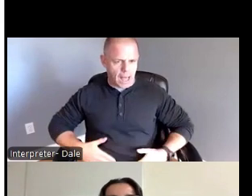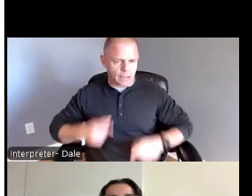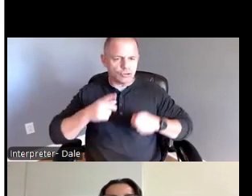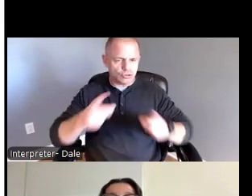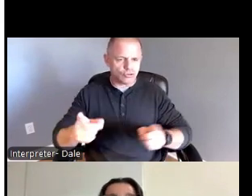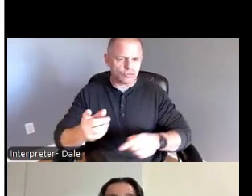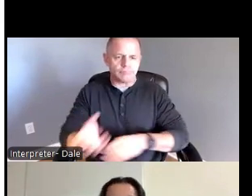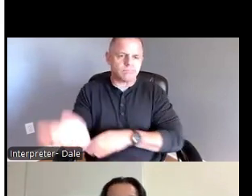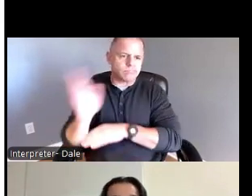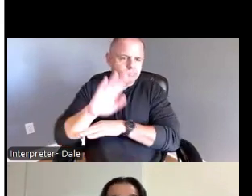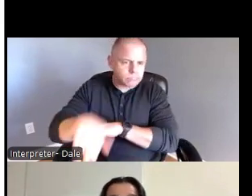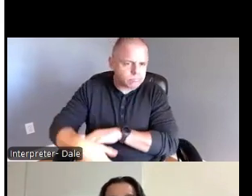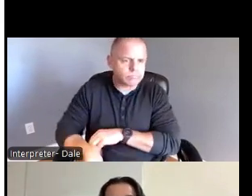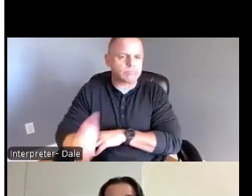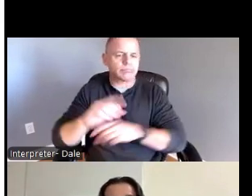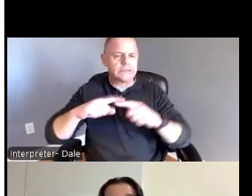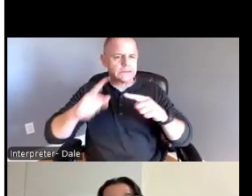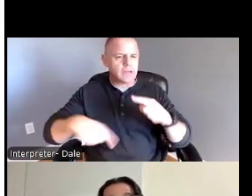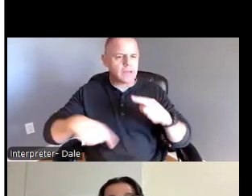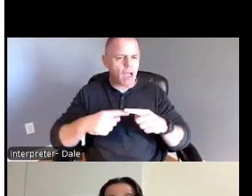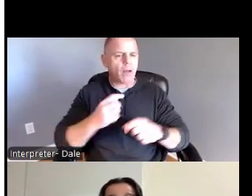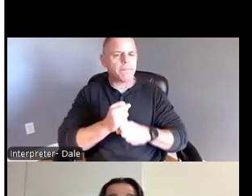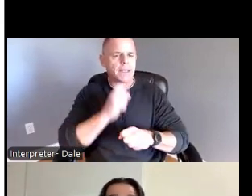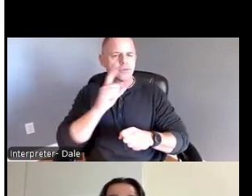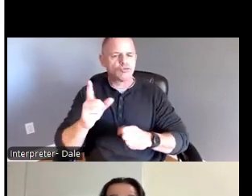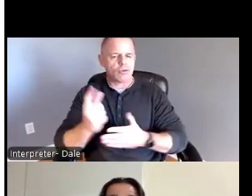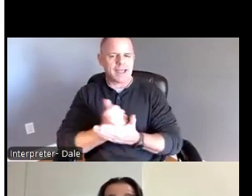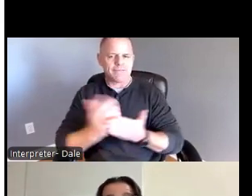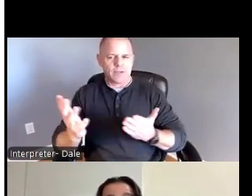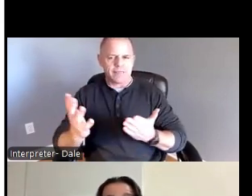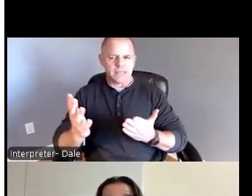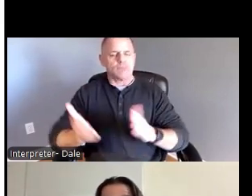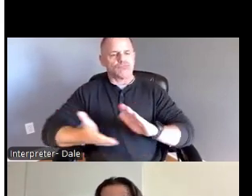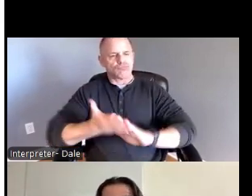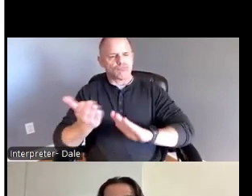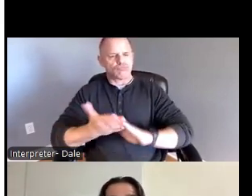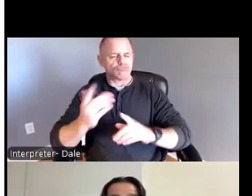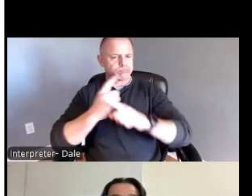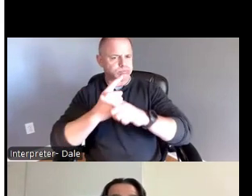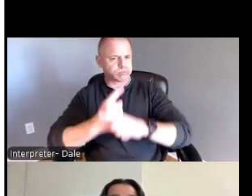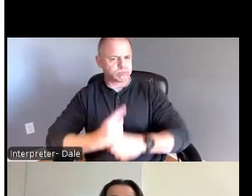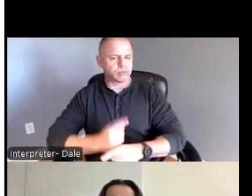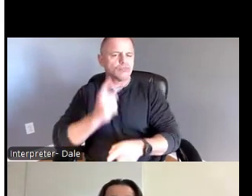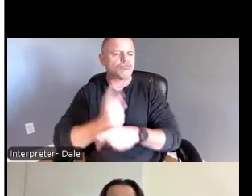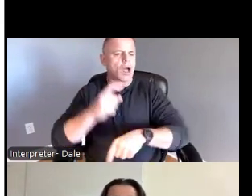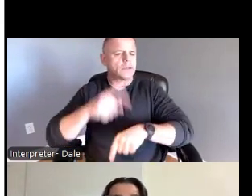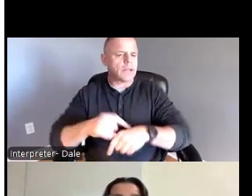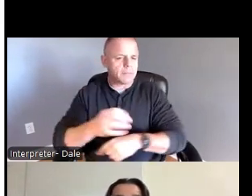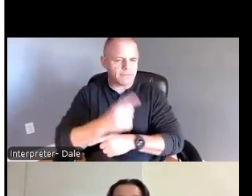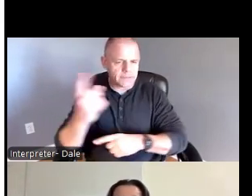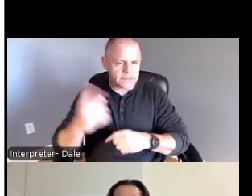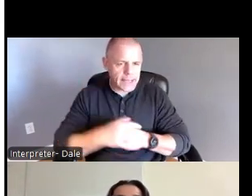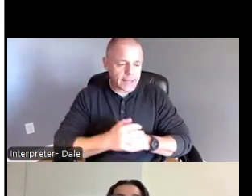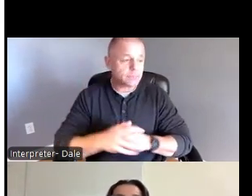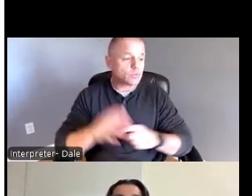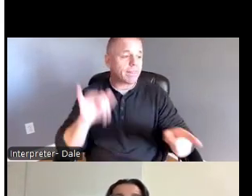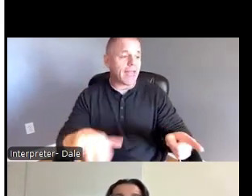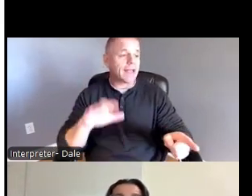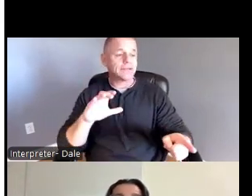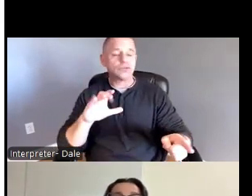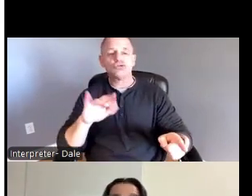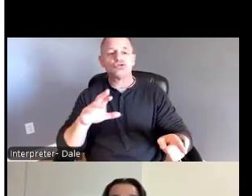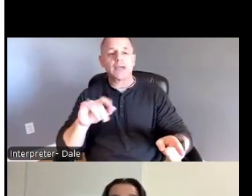cycle, making sure that everything is happening in the right time of the day. So circadian rhythms are these